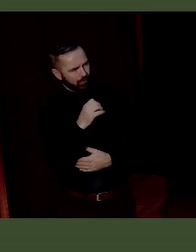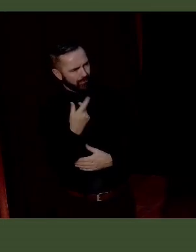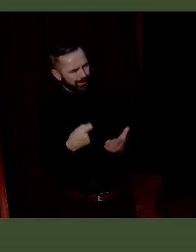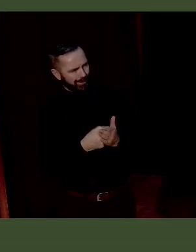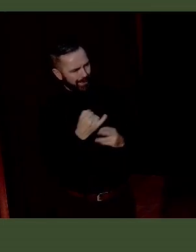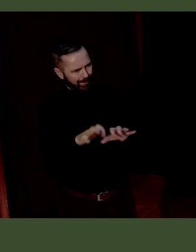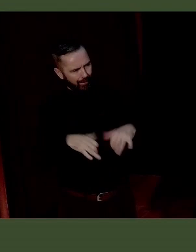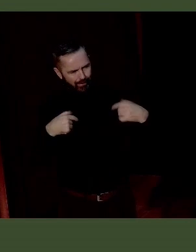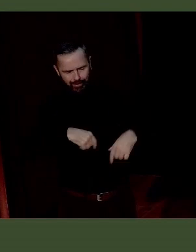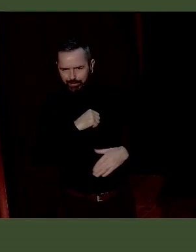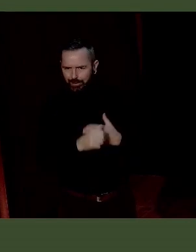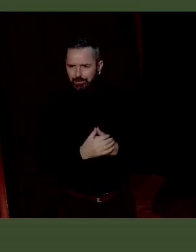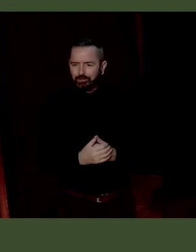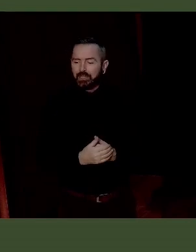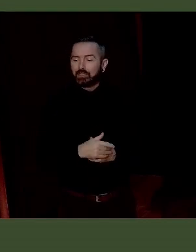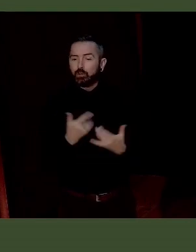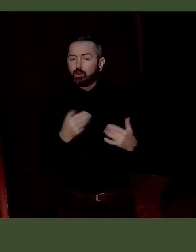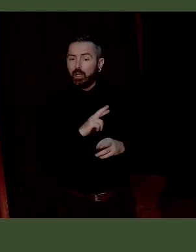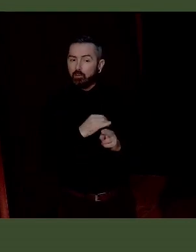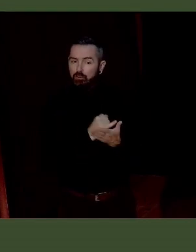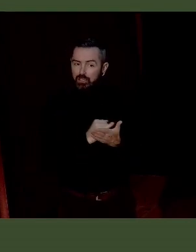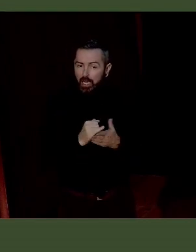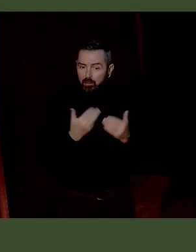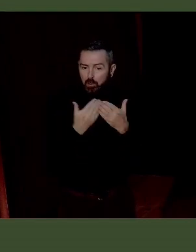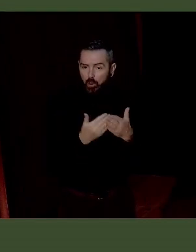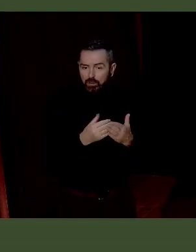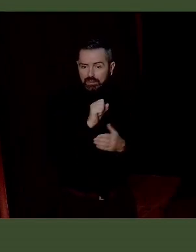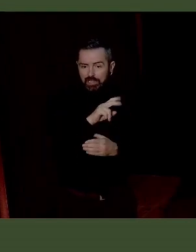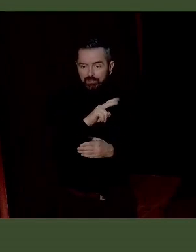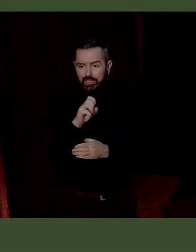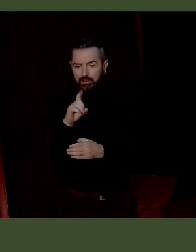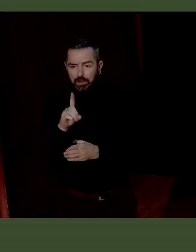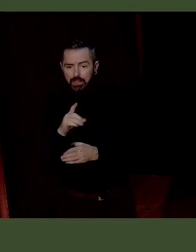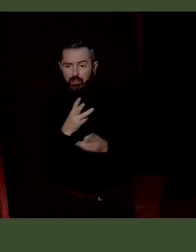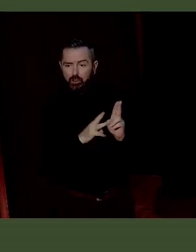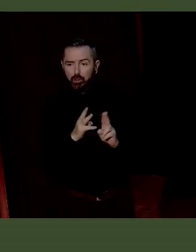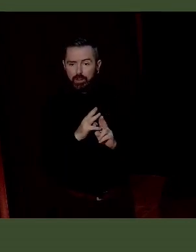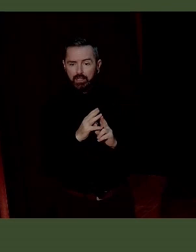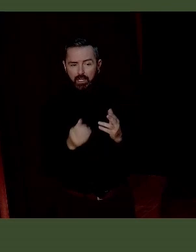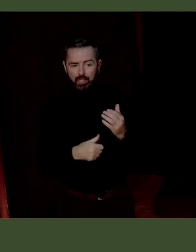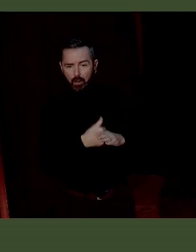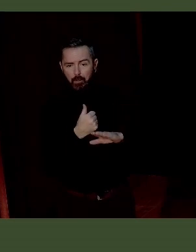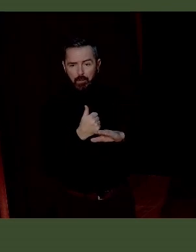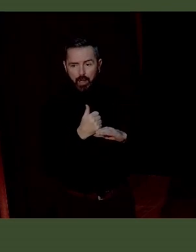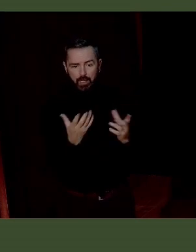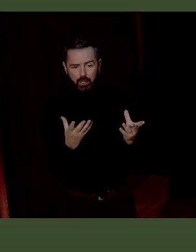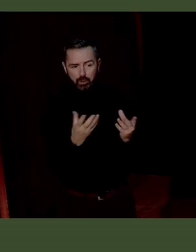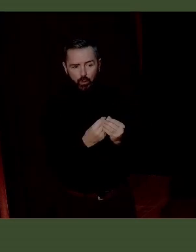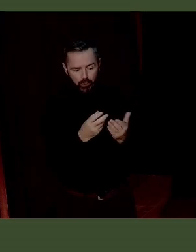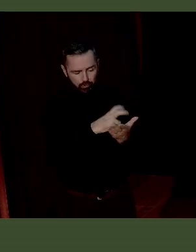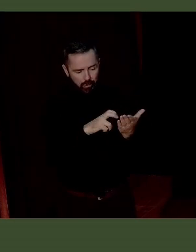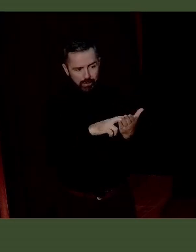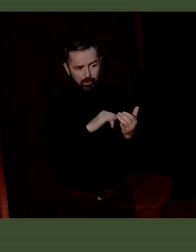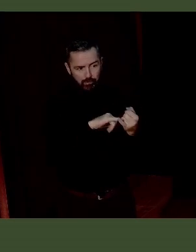Commission on the Sick and Destitute Poor rejected proposals that the Vincent de Paul Society and local authorities should compile a joint register of